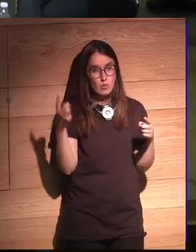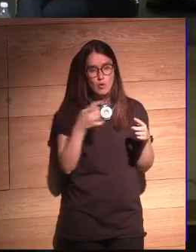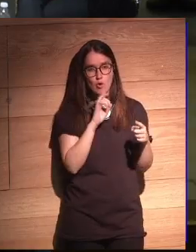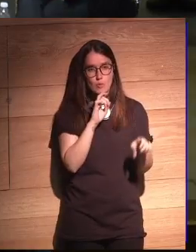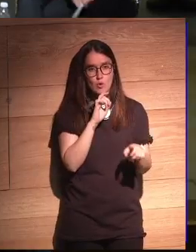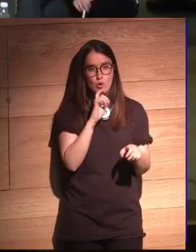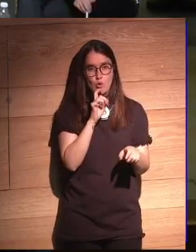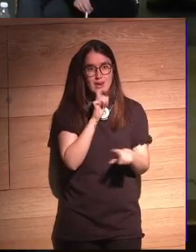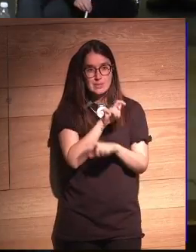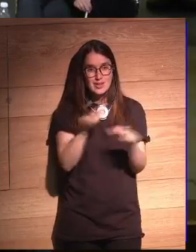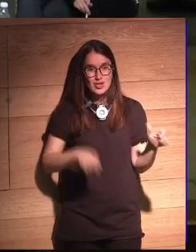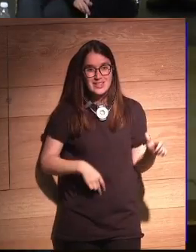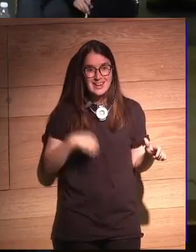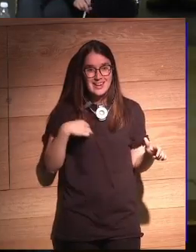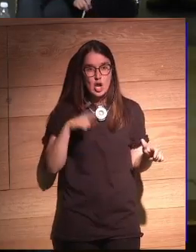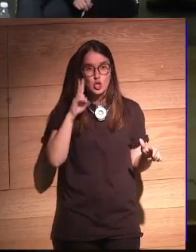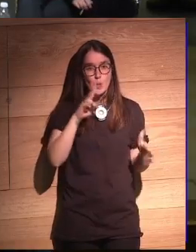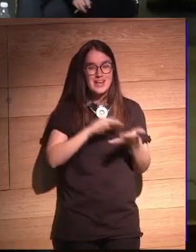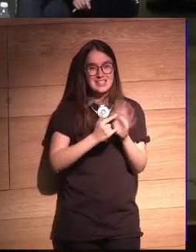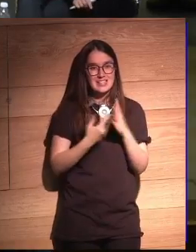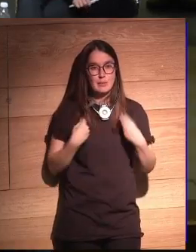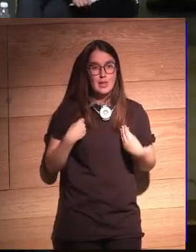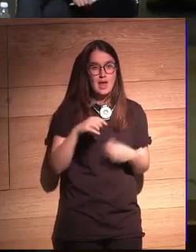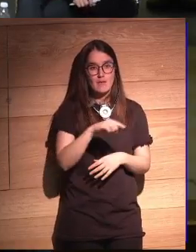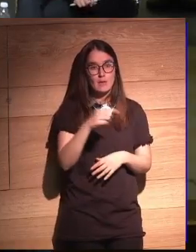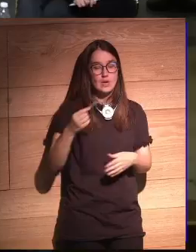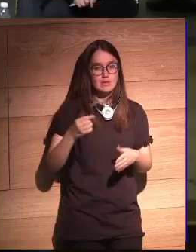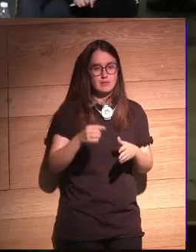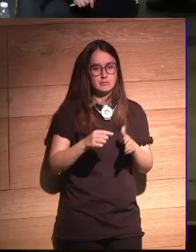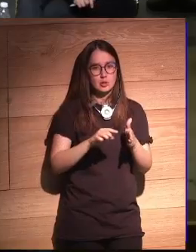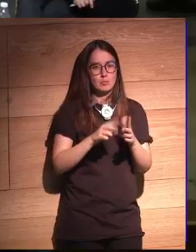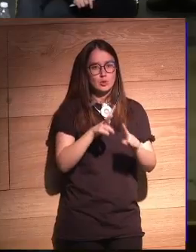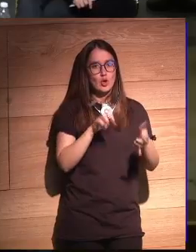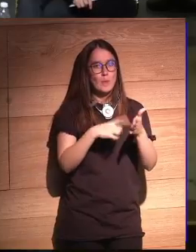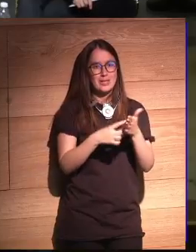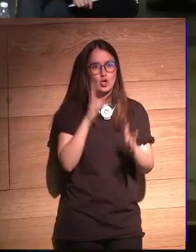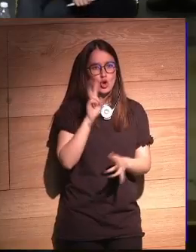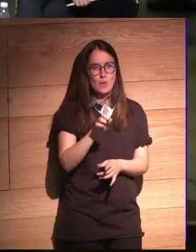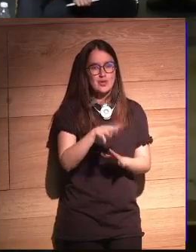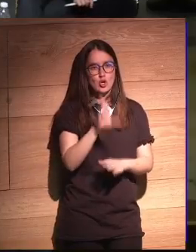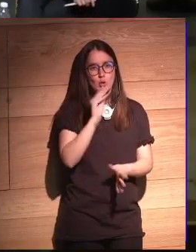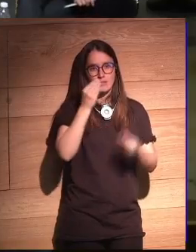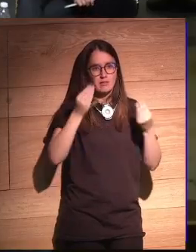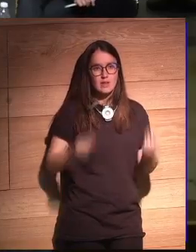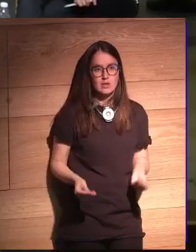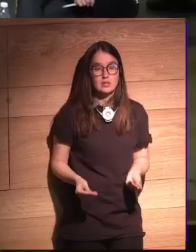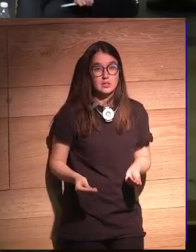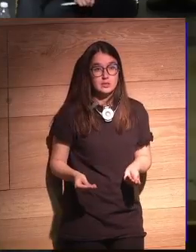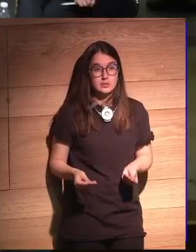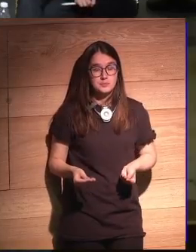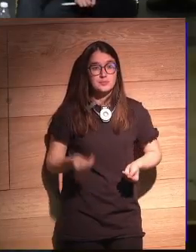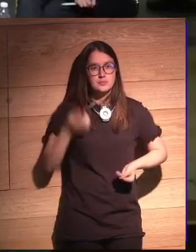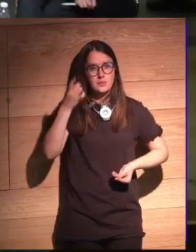the housing system as a whole, and they don't really accurately understand the role of the state. But I mean, it's also